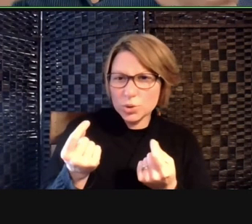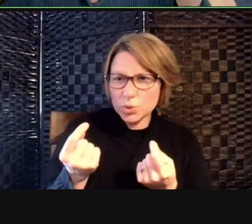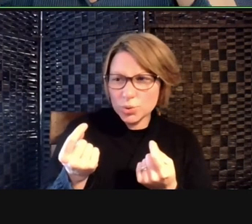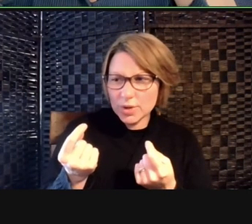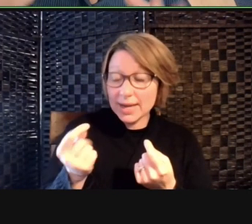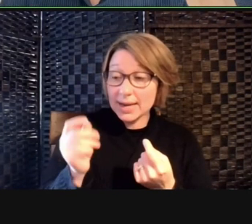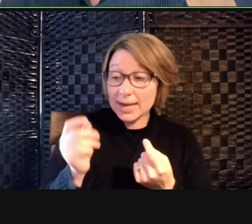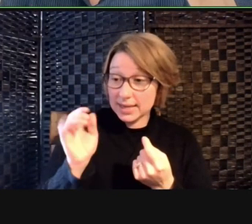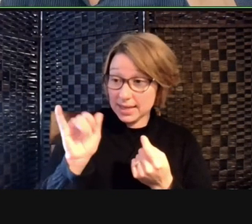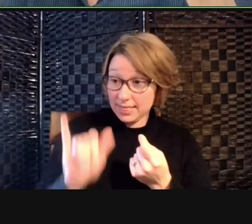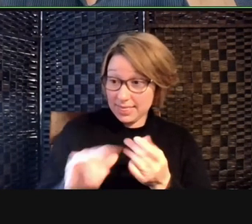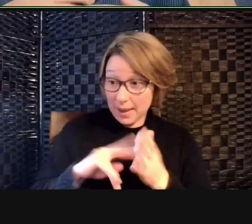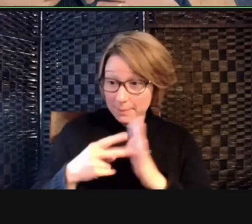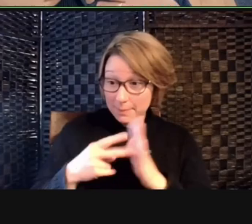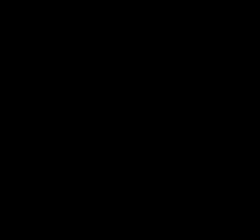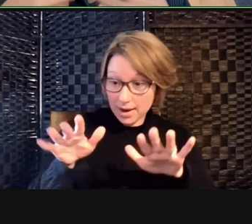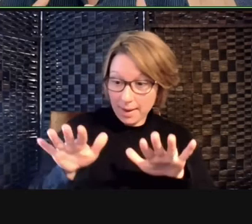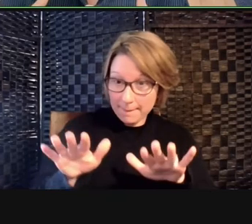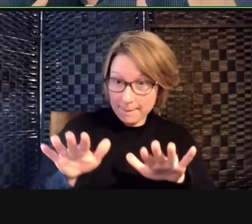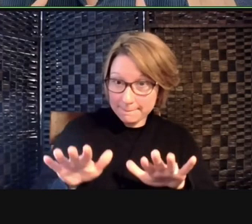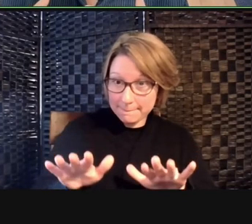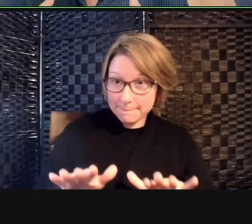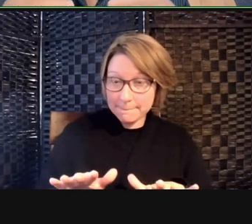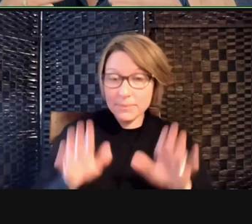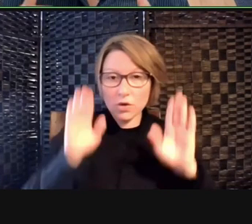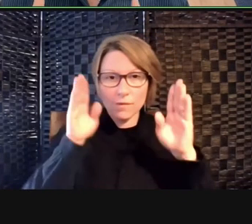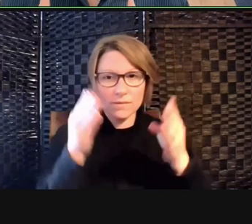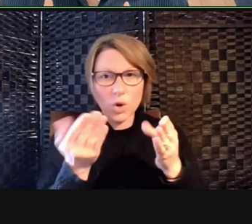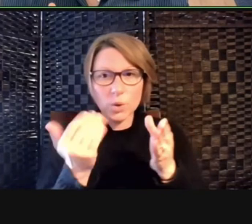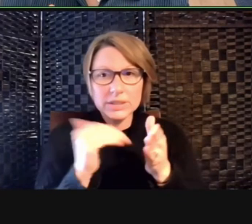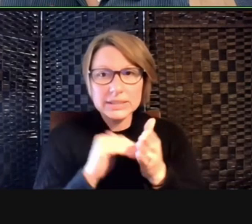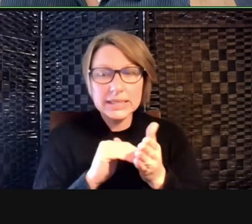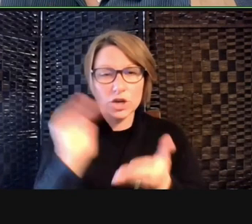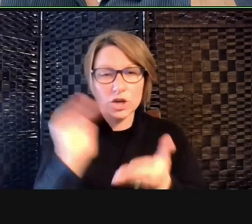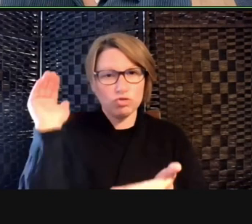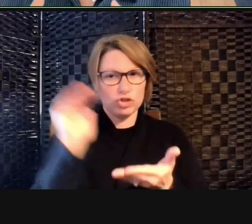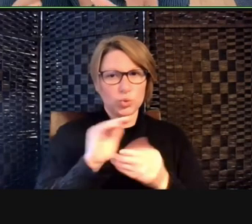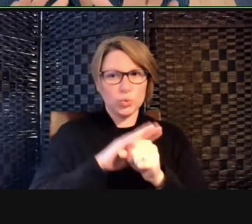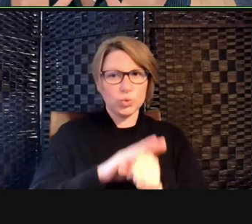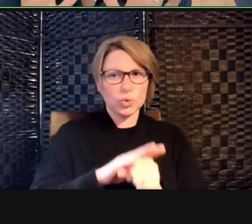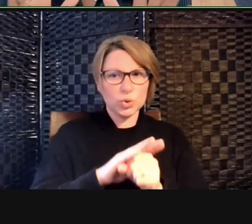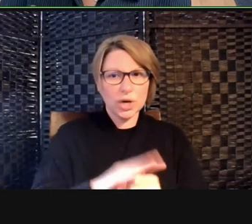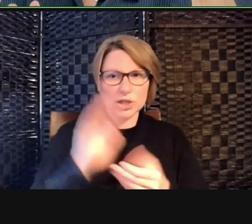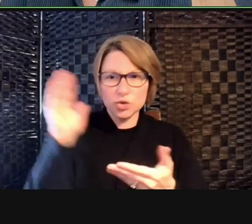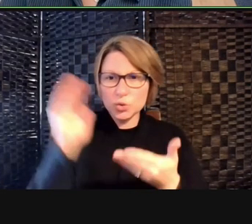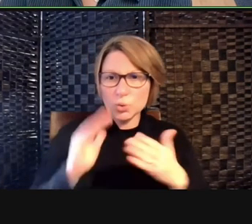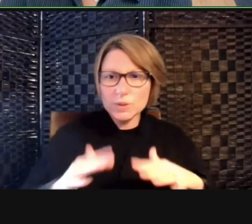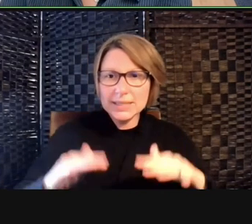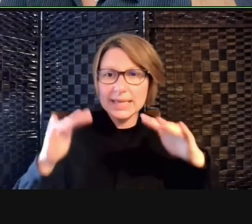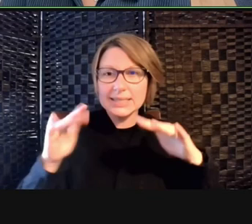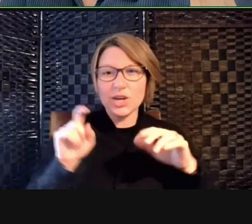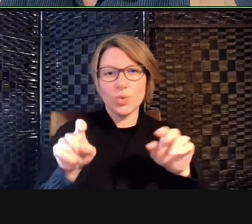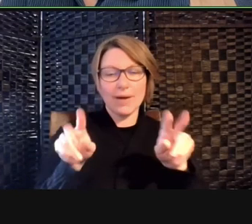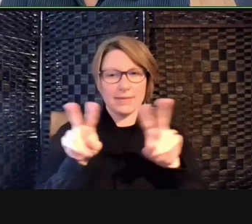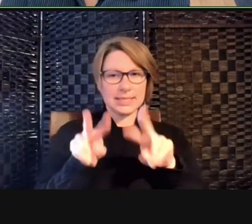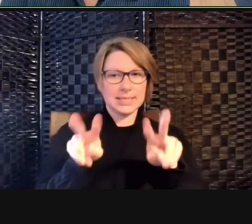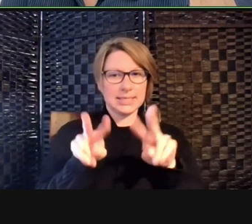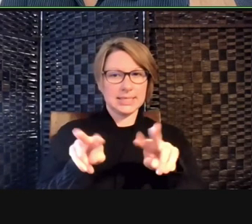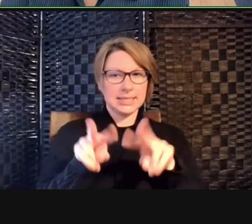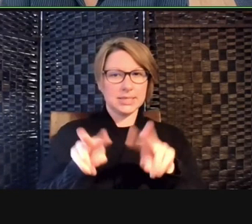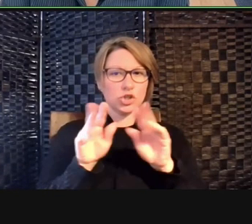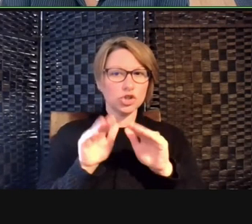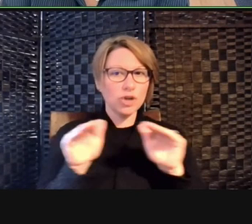the chance to calm down, refocus, reduce that stress and anxiety. So you have to be able to read the child well. So this could be